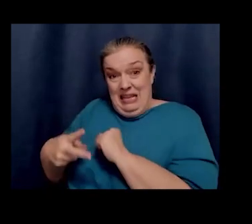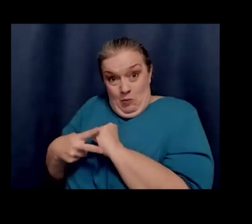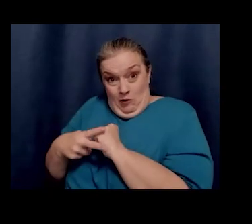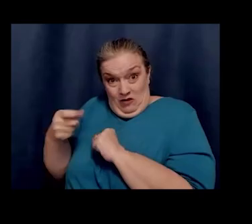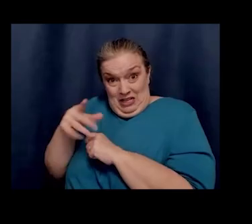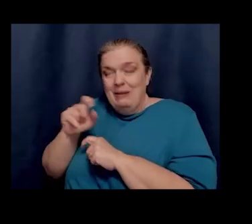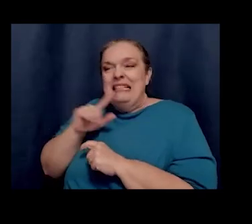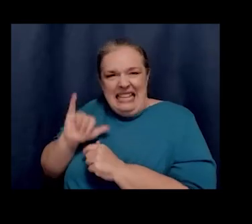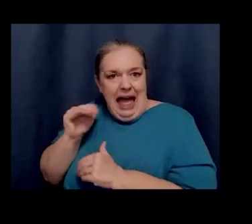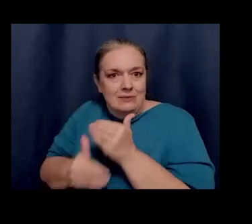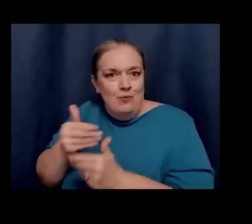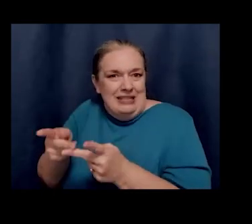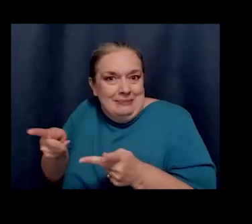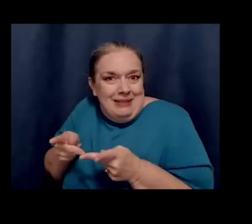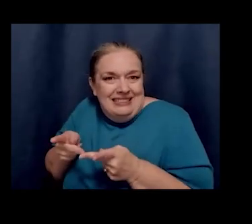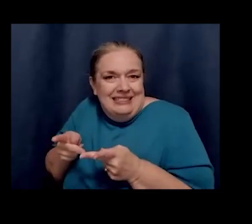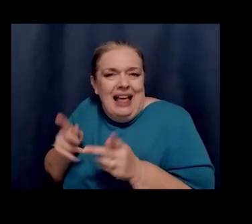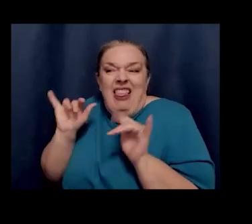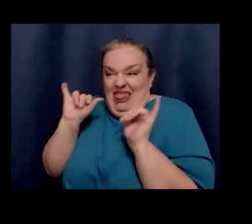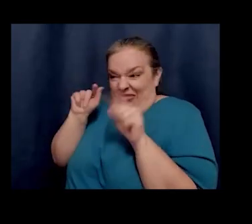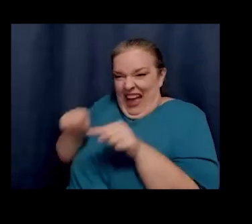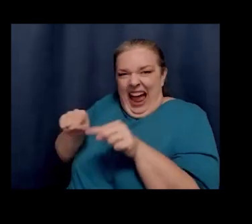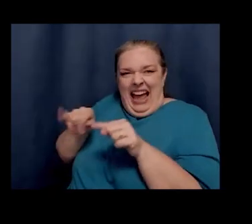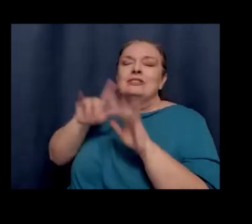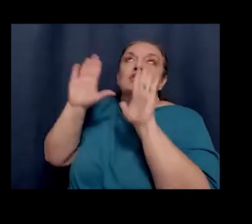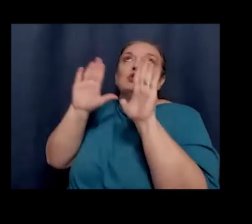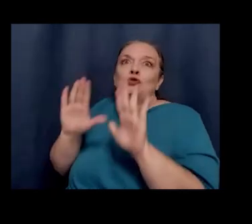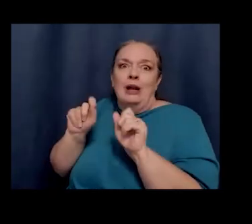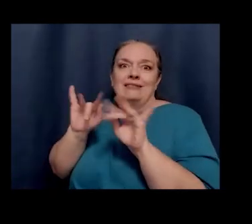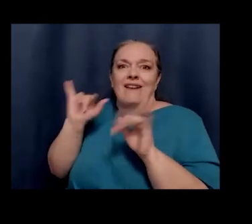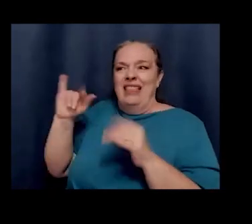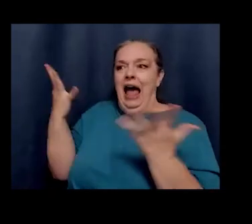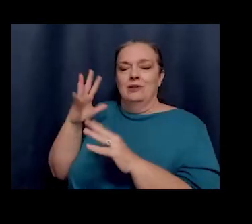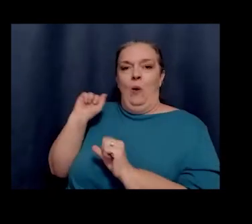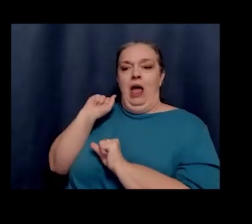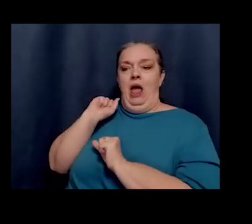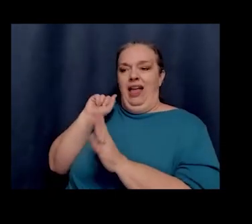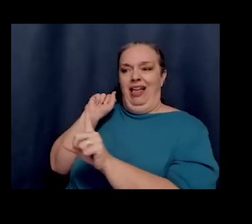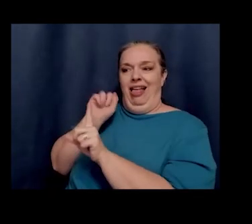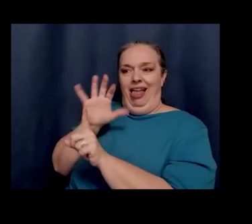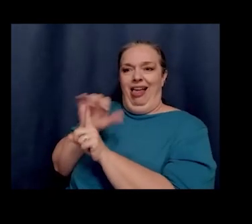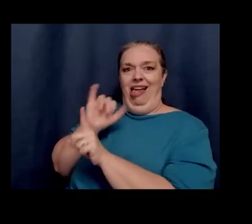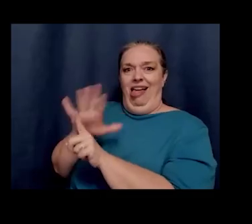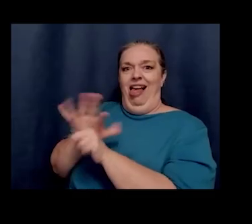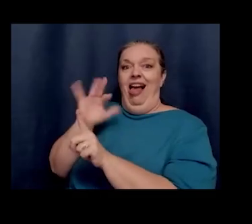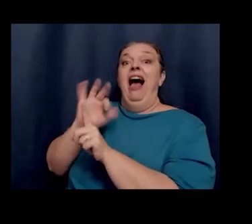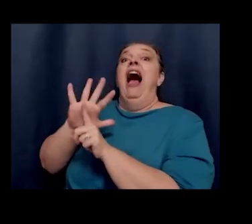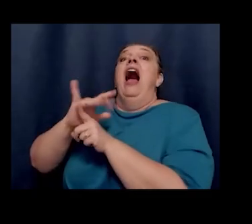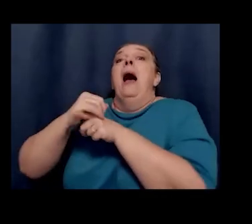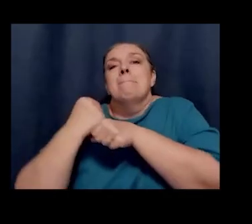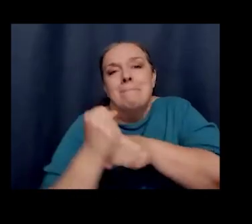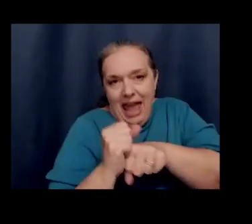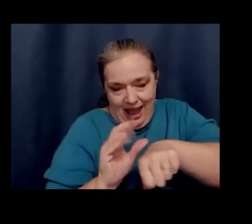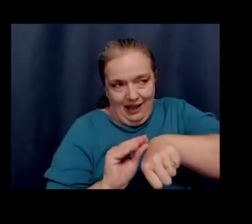argue, like, that's the great stuff, is all that input. And at artist sites, you're stepping into a laboratory, the incubator